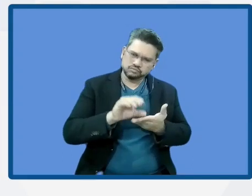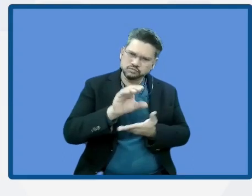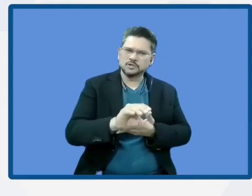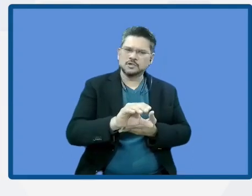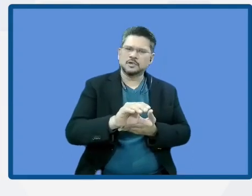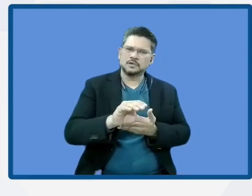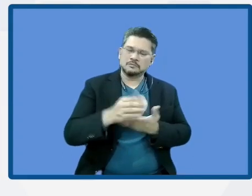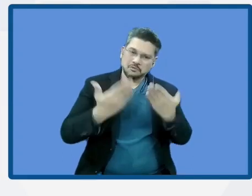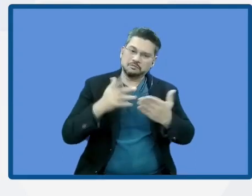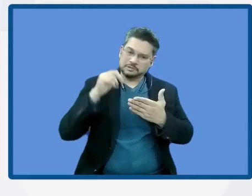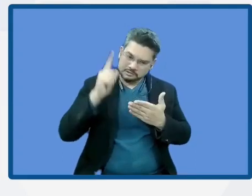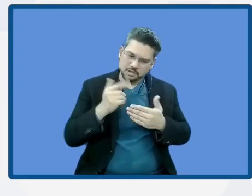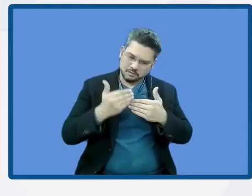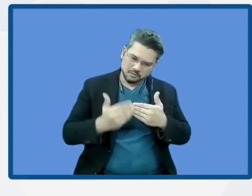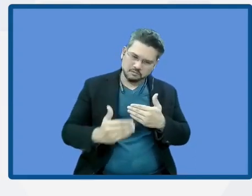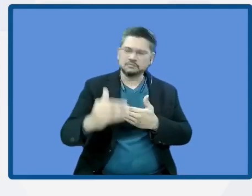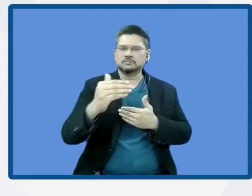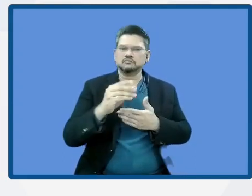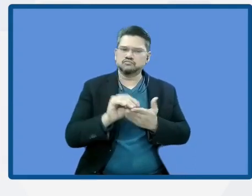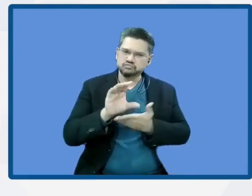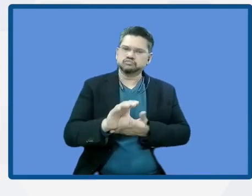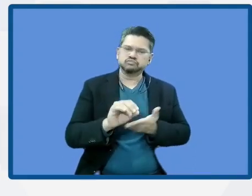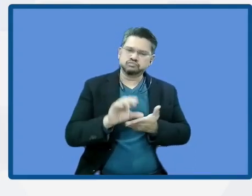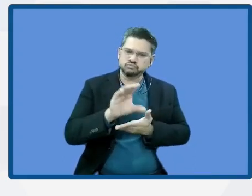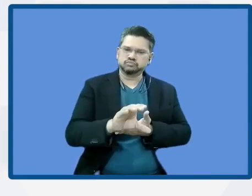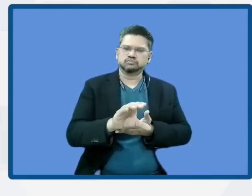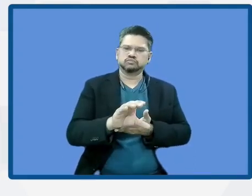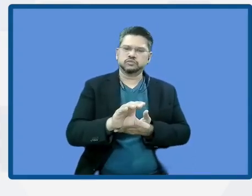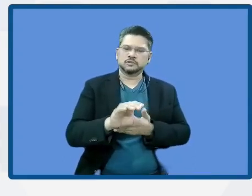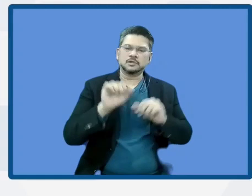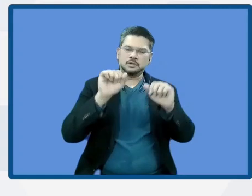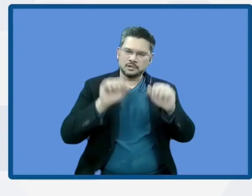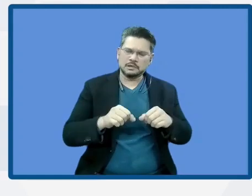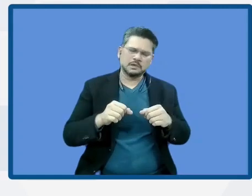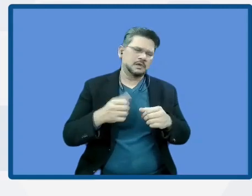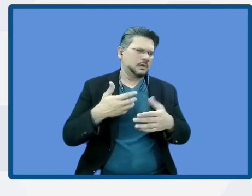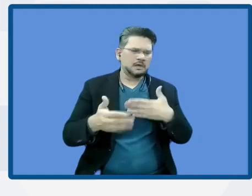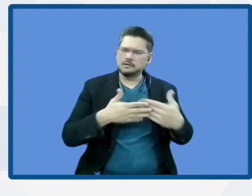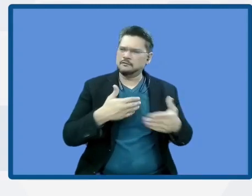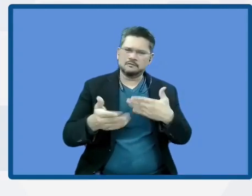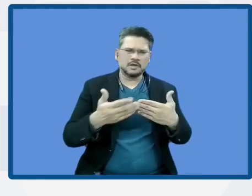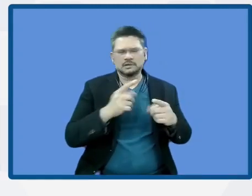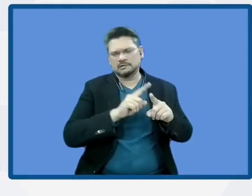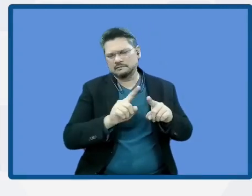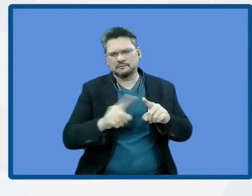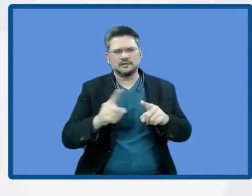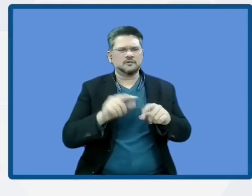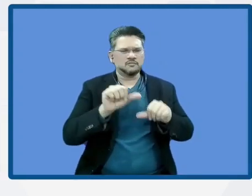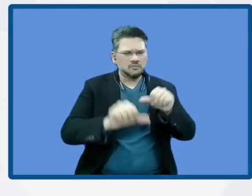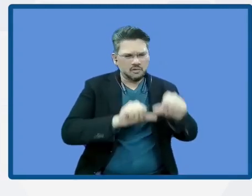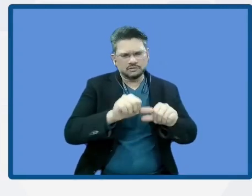perhaps, in any kind of process that will allow us